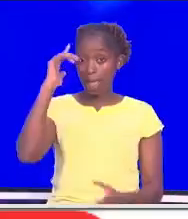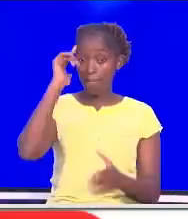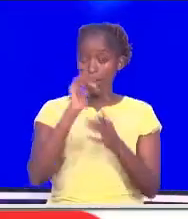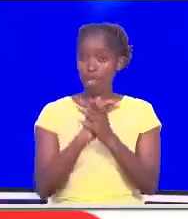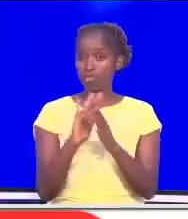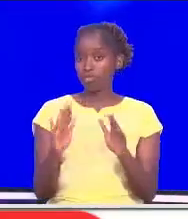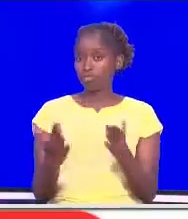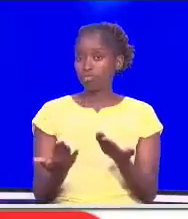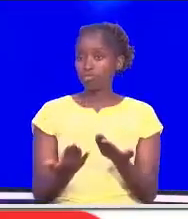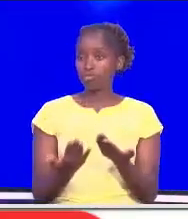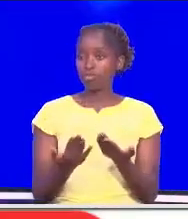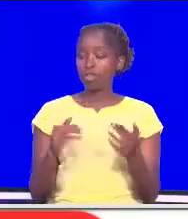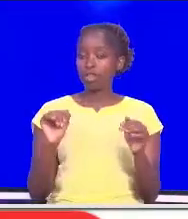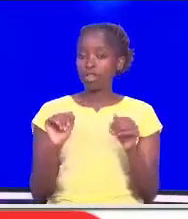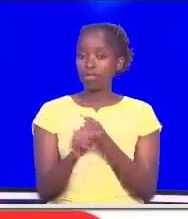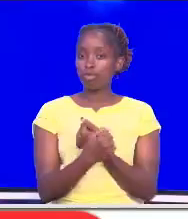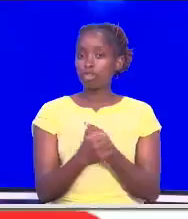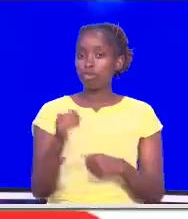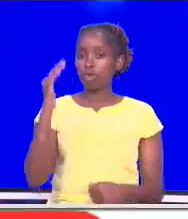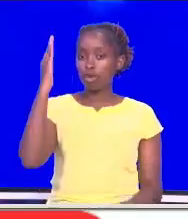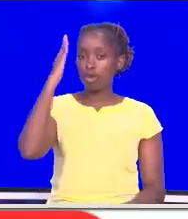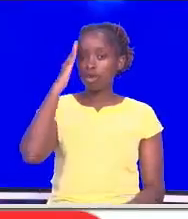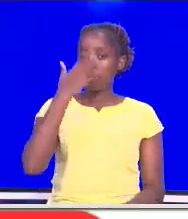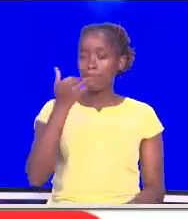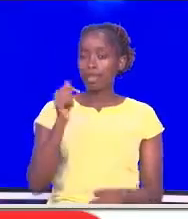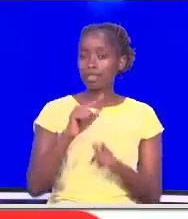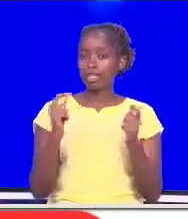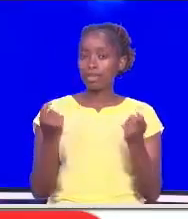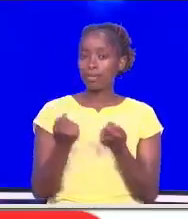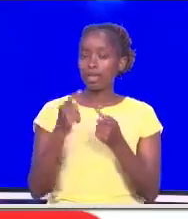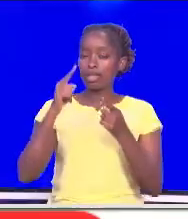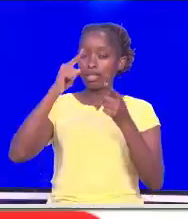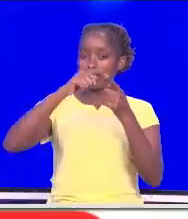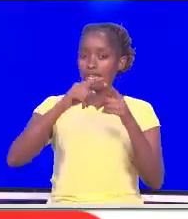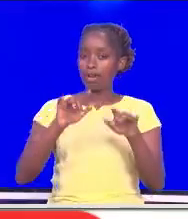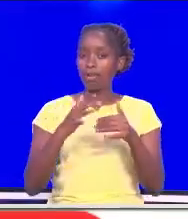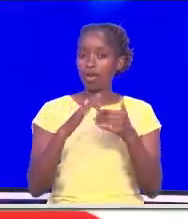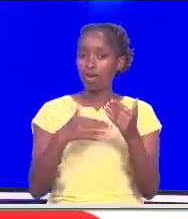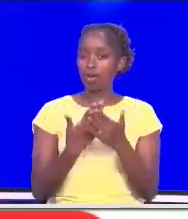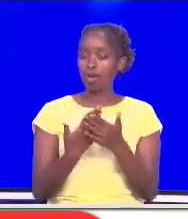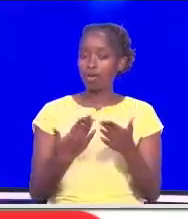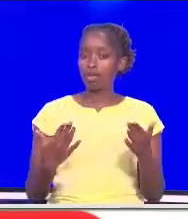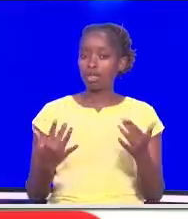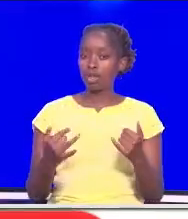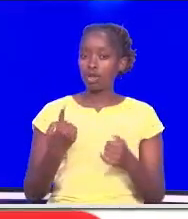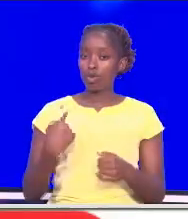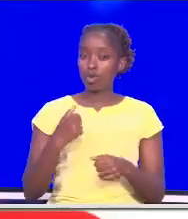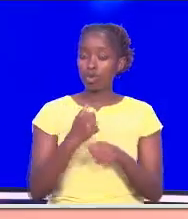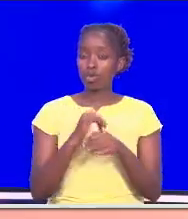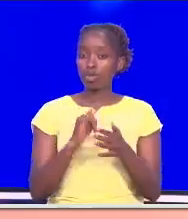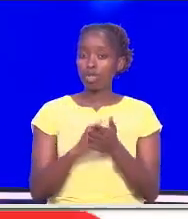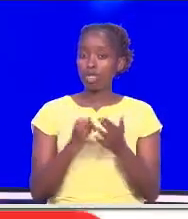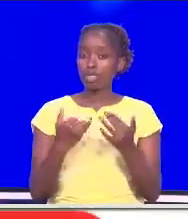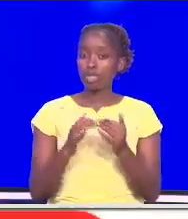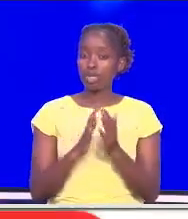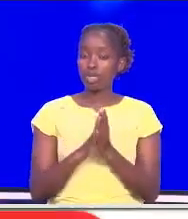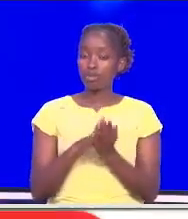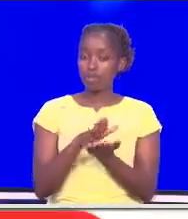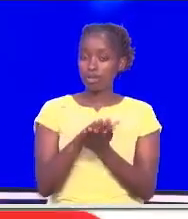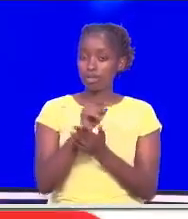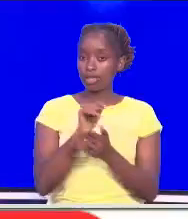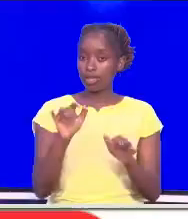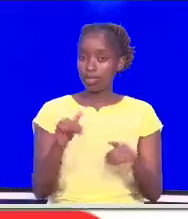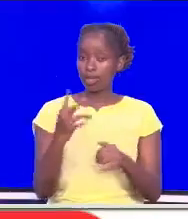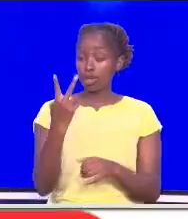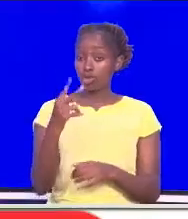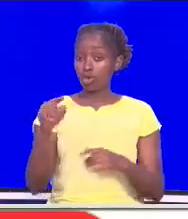that you can't really know the best team until you play all your players. So we've done the bit of exposing these players to competitions,